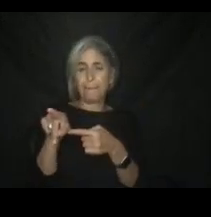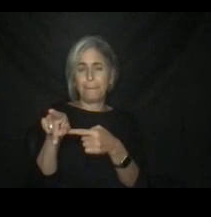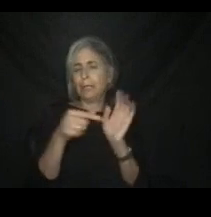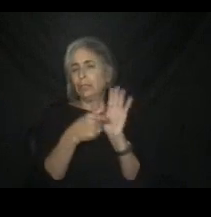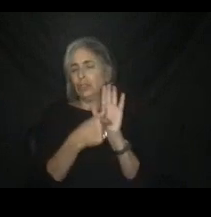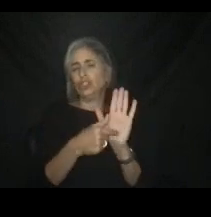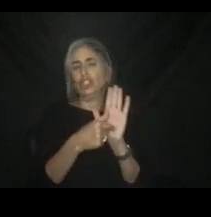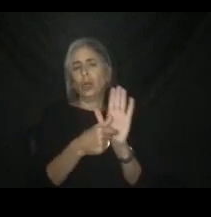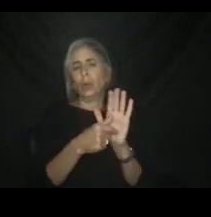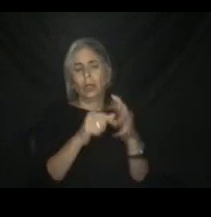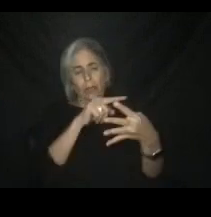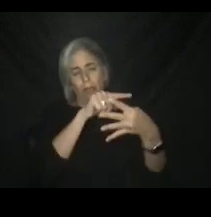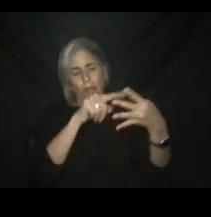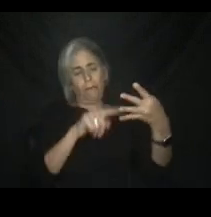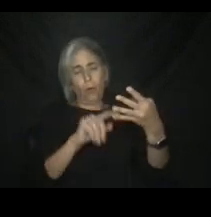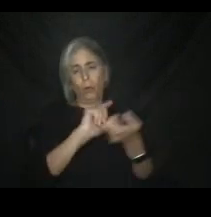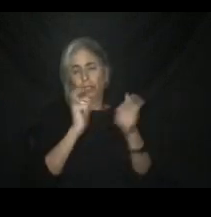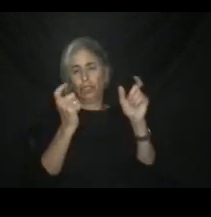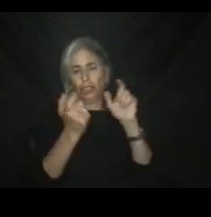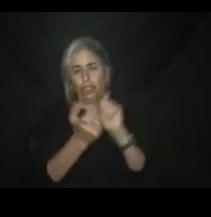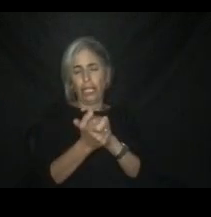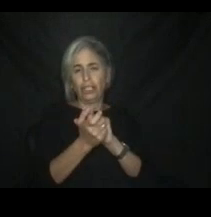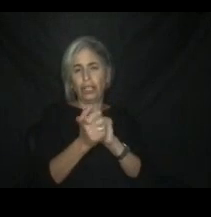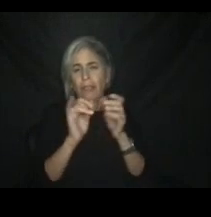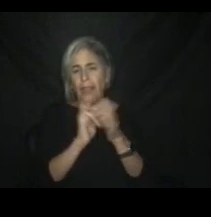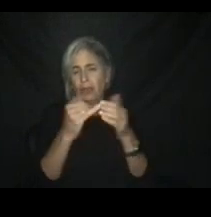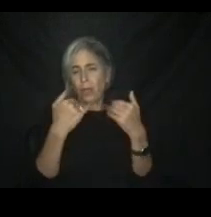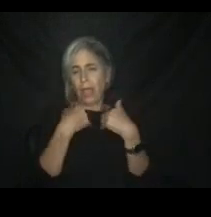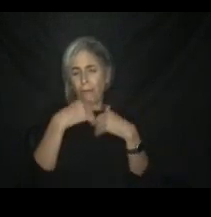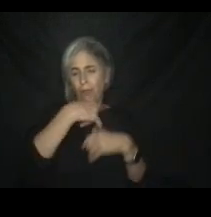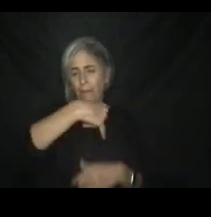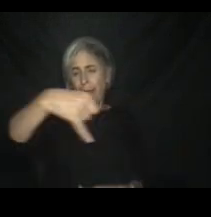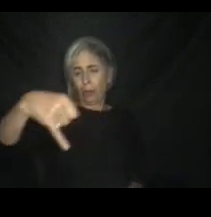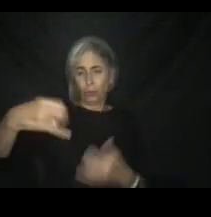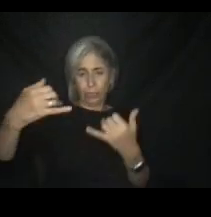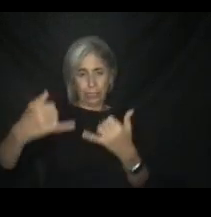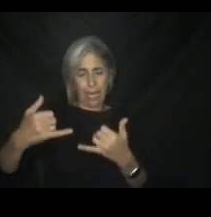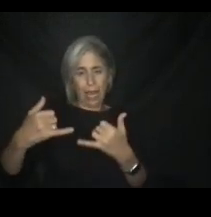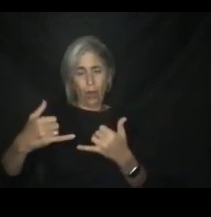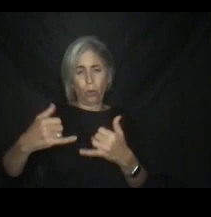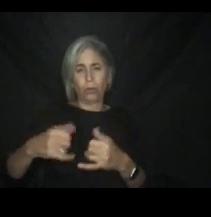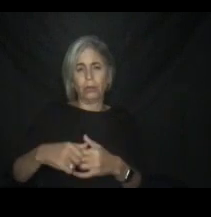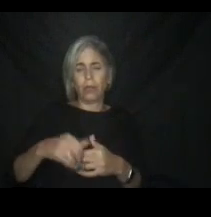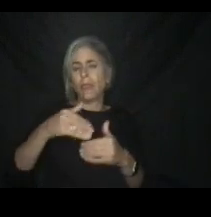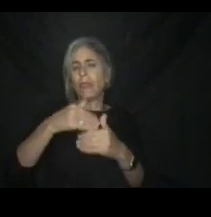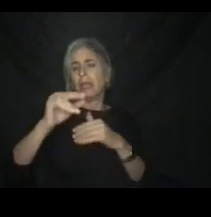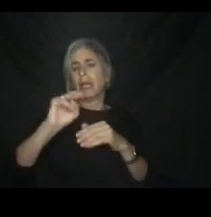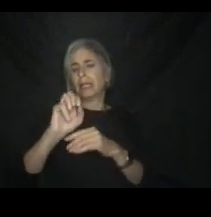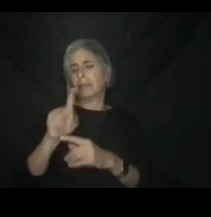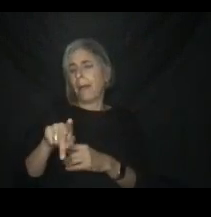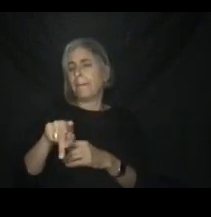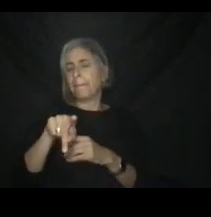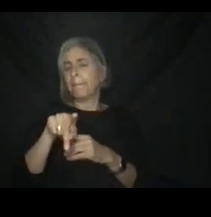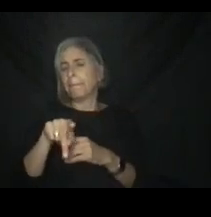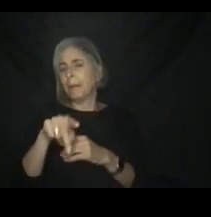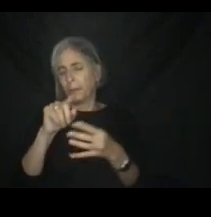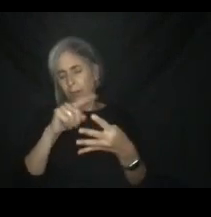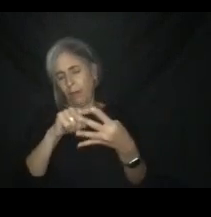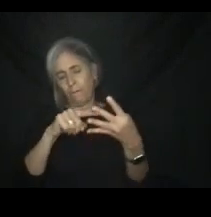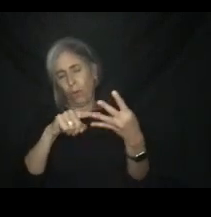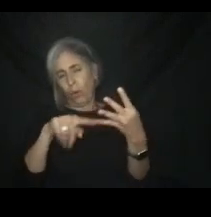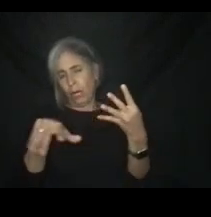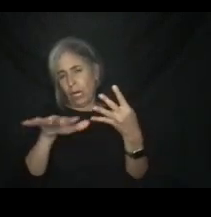the 4 changes that are occurring to your existing boundaries under this particular alternative. And if you can go to the next map, you'll see those 4 areas zoomed